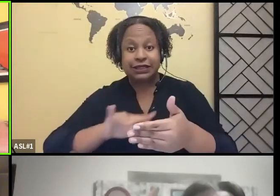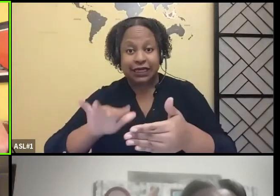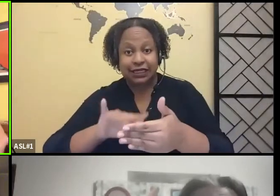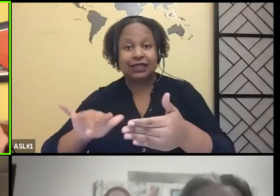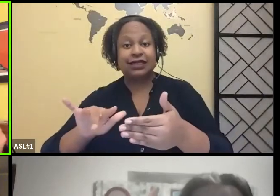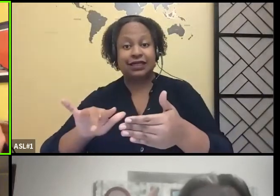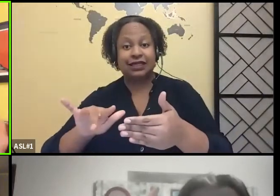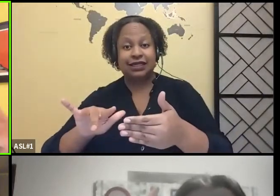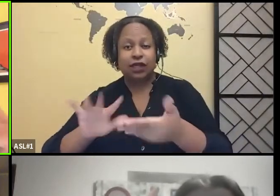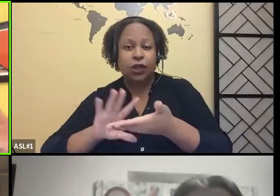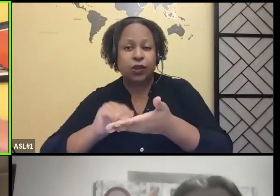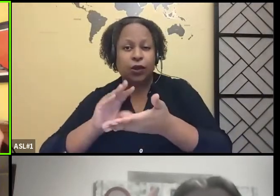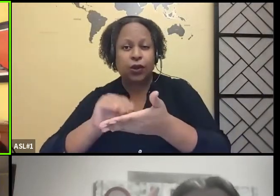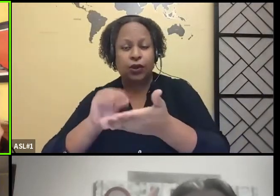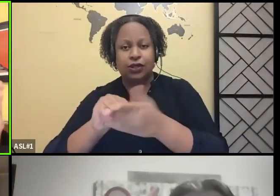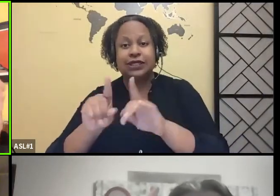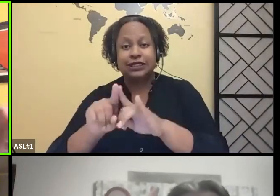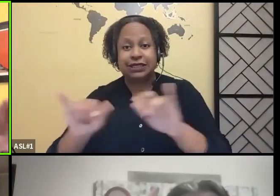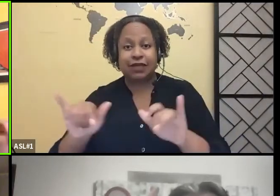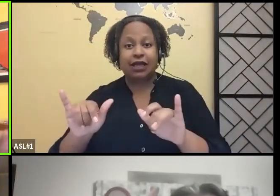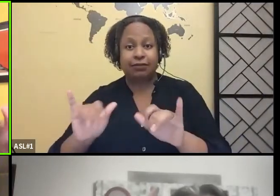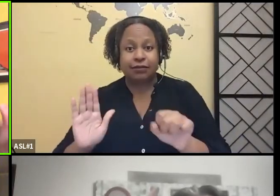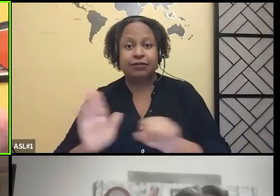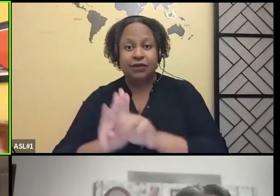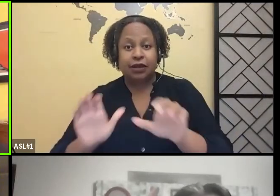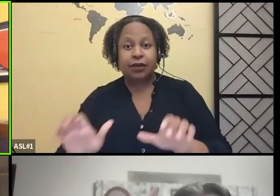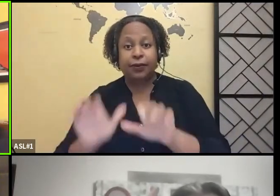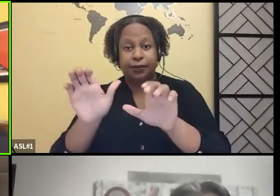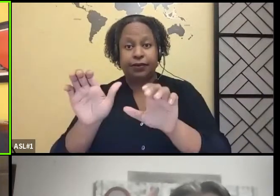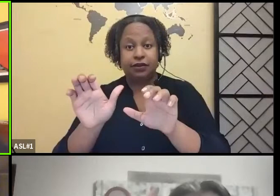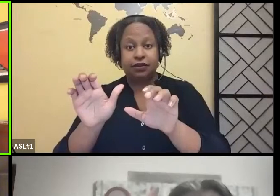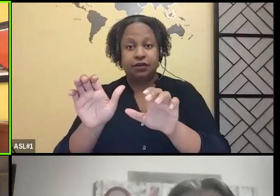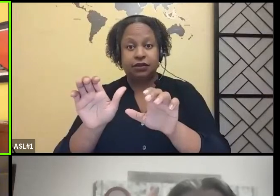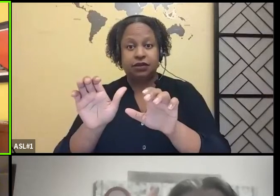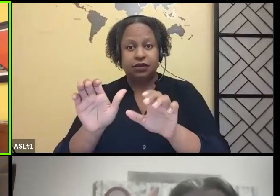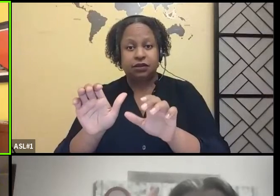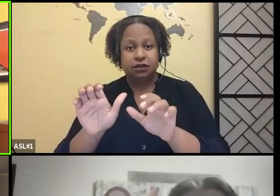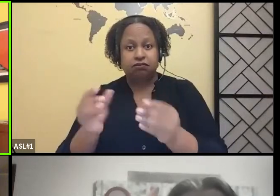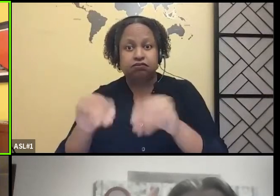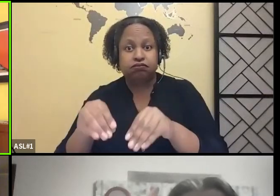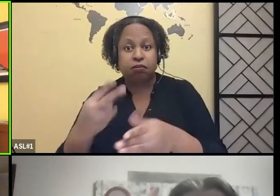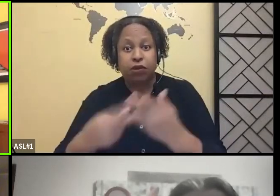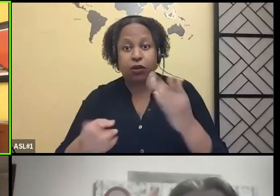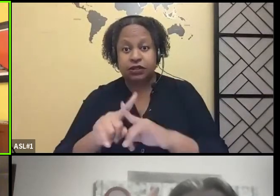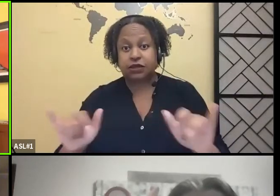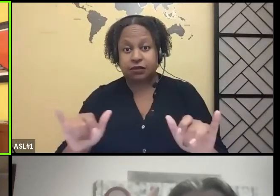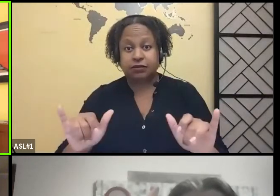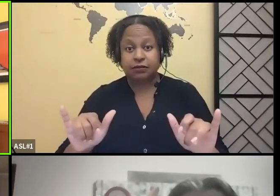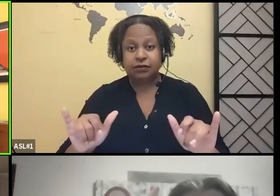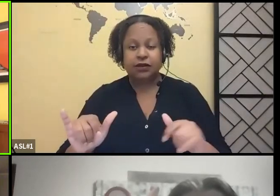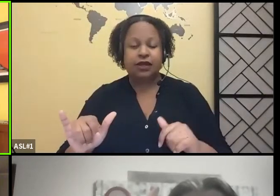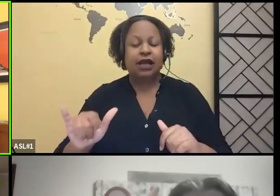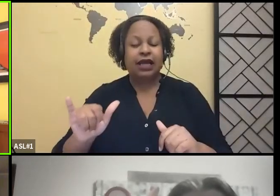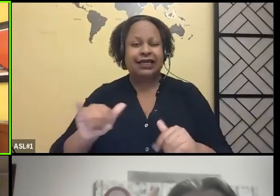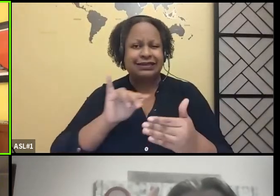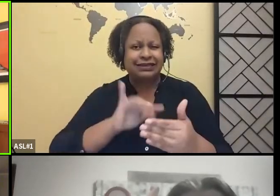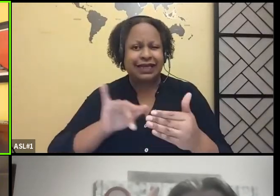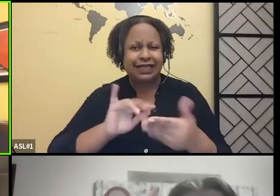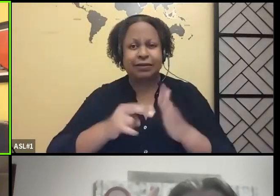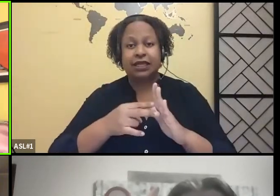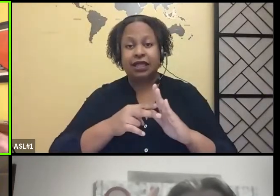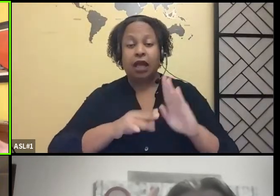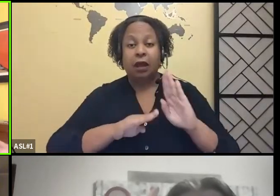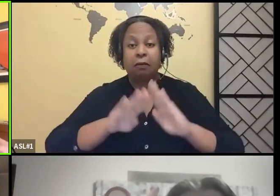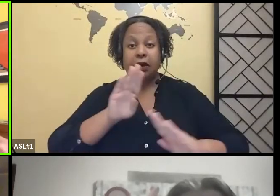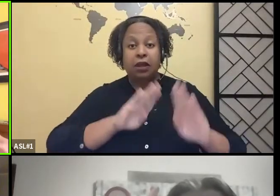And I don't mean study like do your biology homework and then go and do your in the streets demonstration,